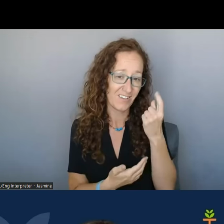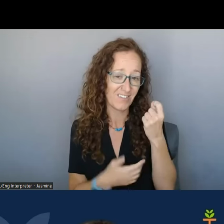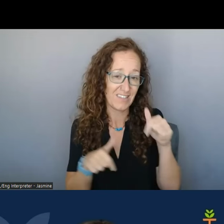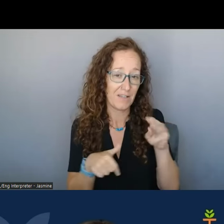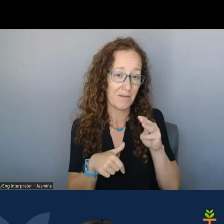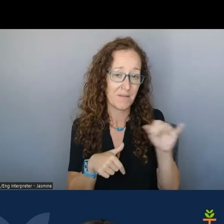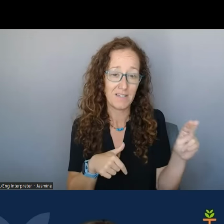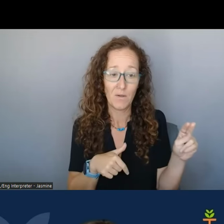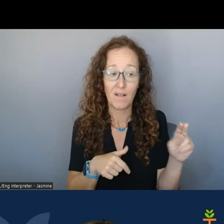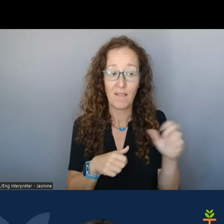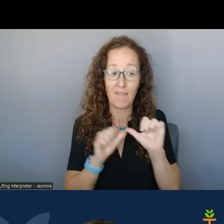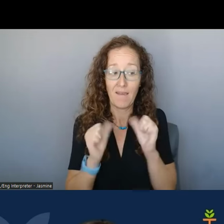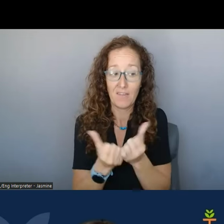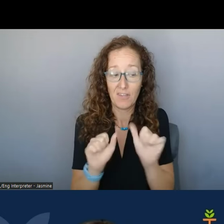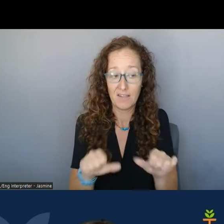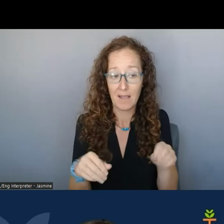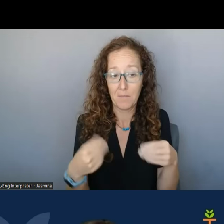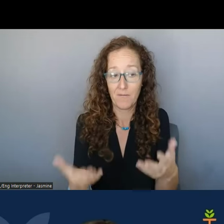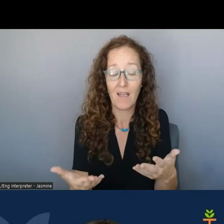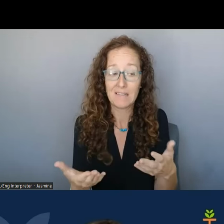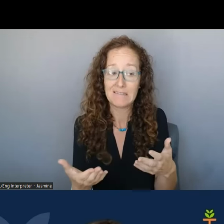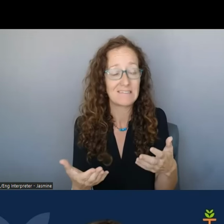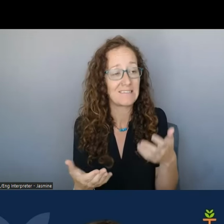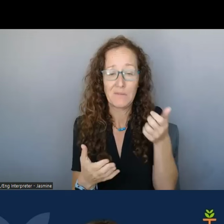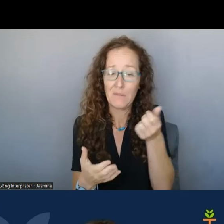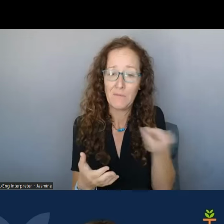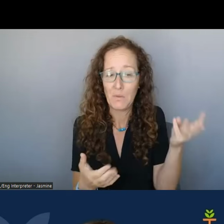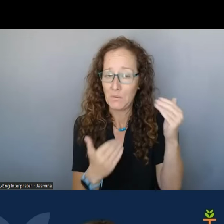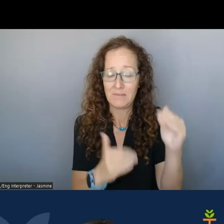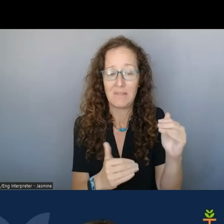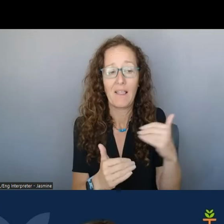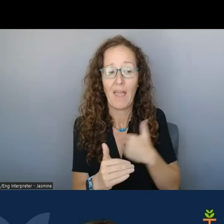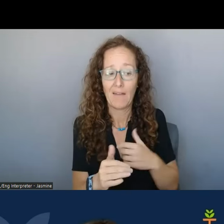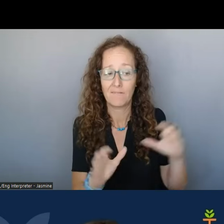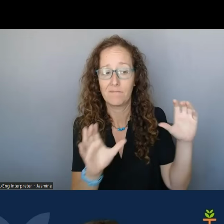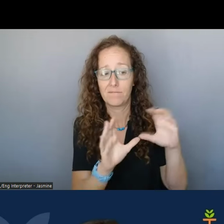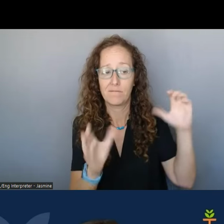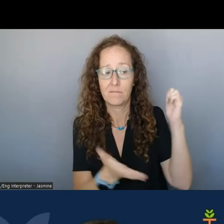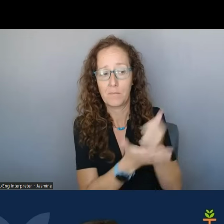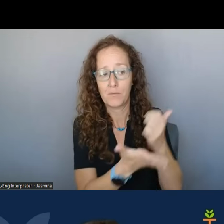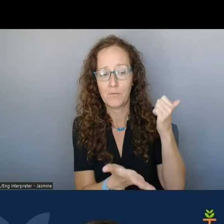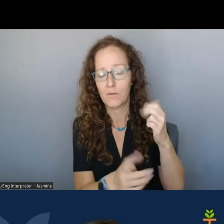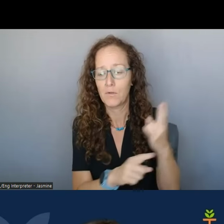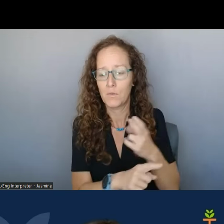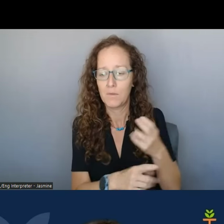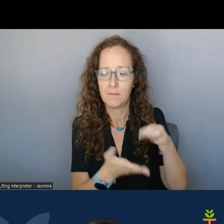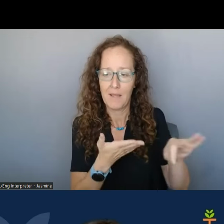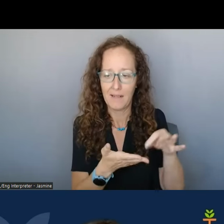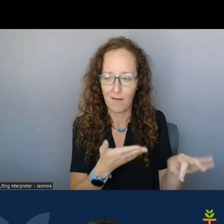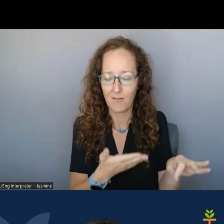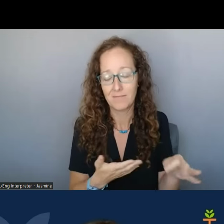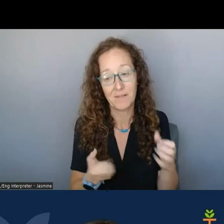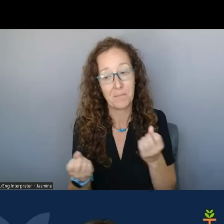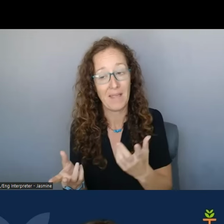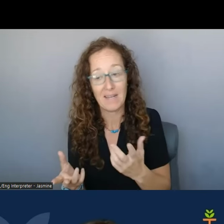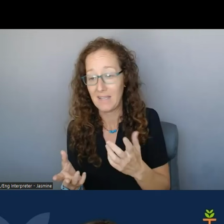agencies. Most are not Medicare certified, so just be aware of that for this coverage. With hospice